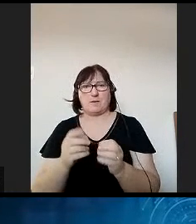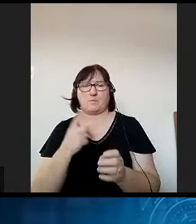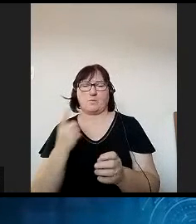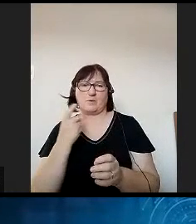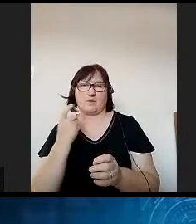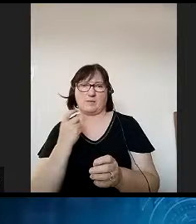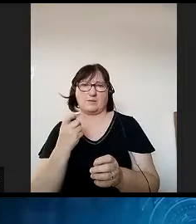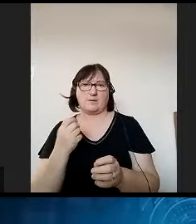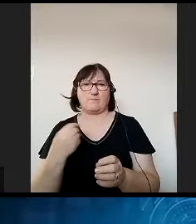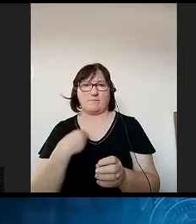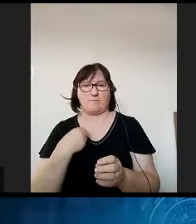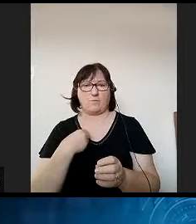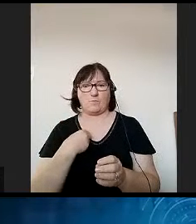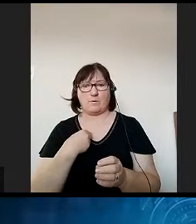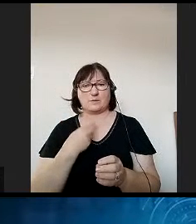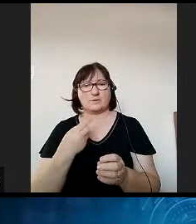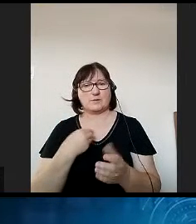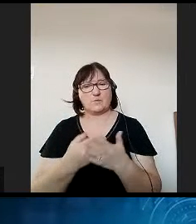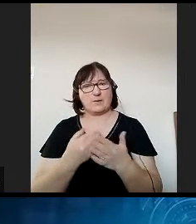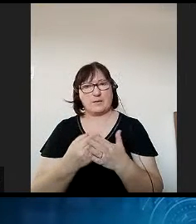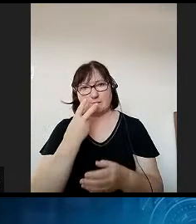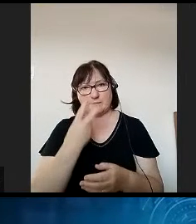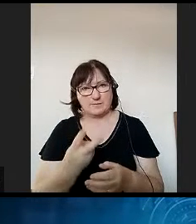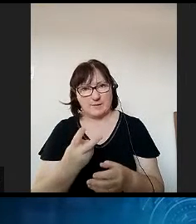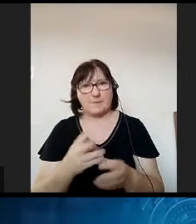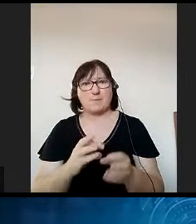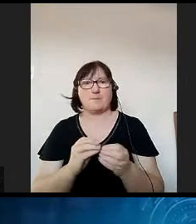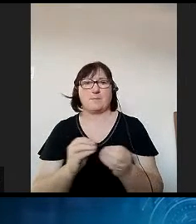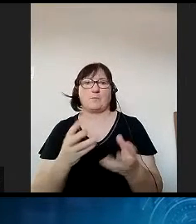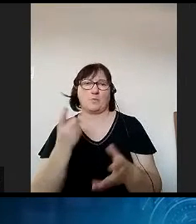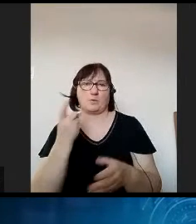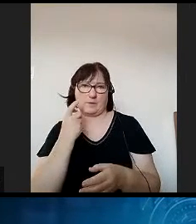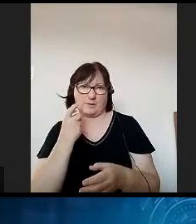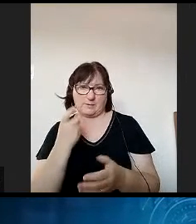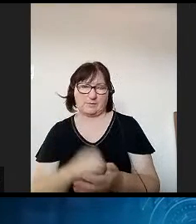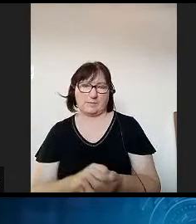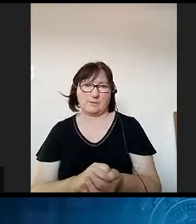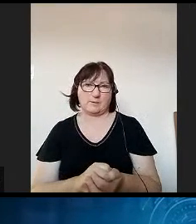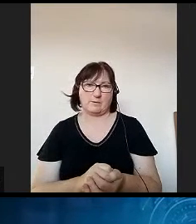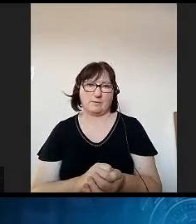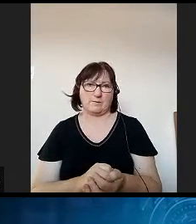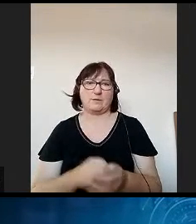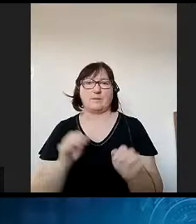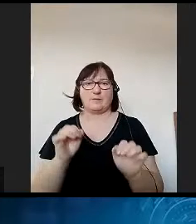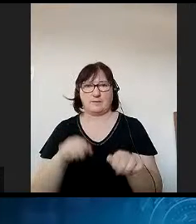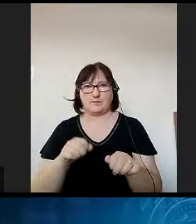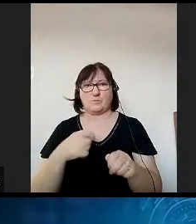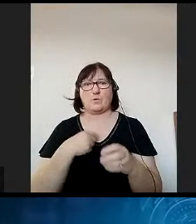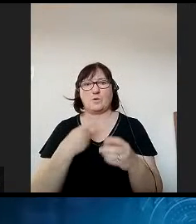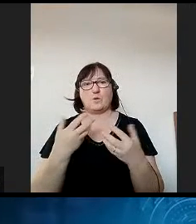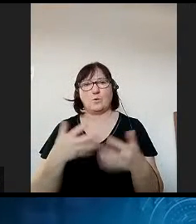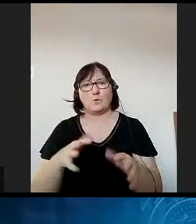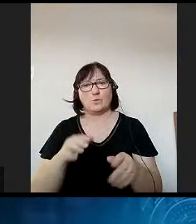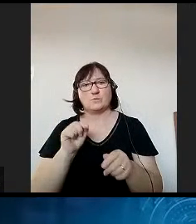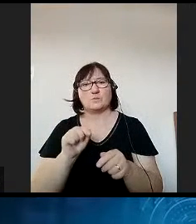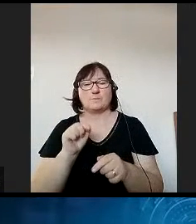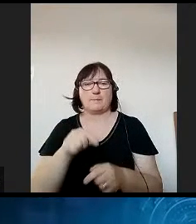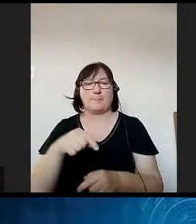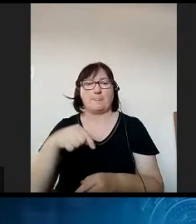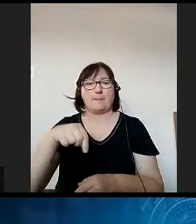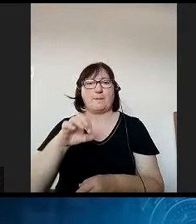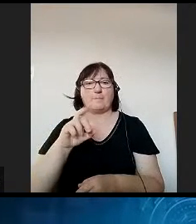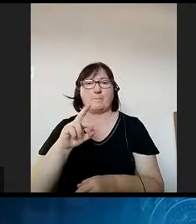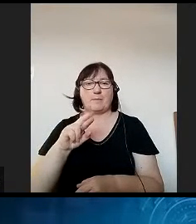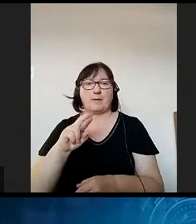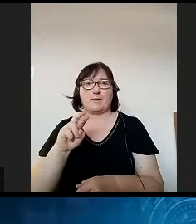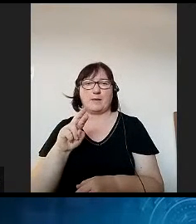quicker. And yes, we do use pro forma invoices as well. So intended importations